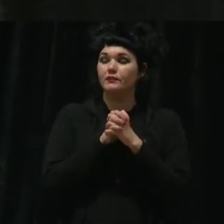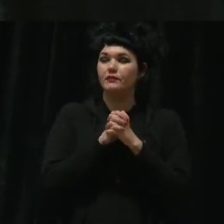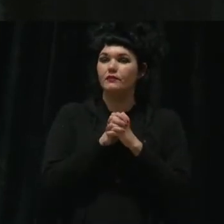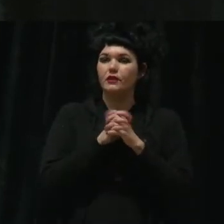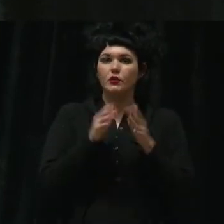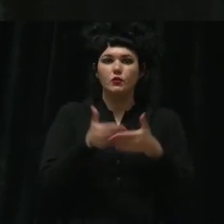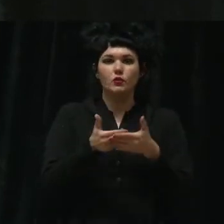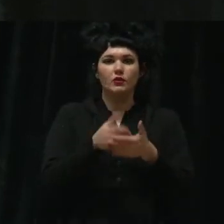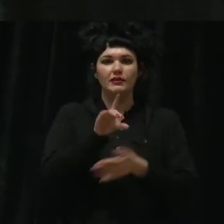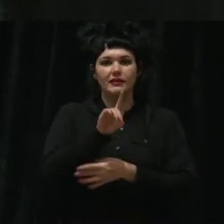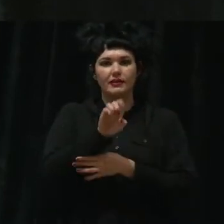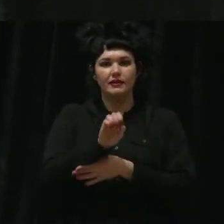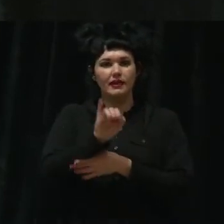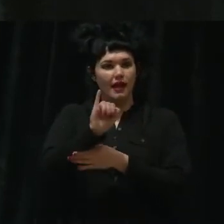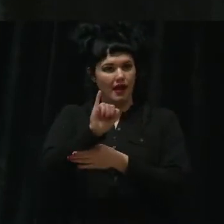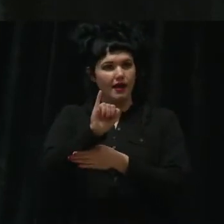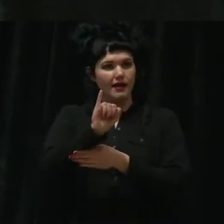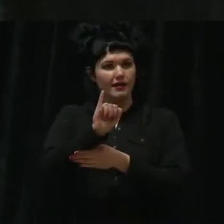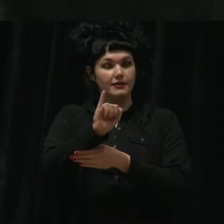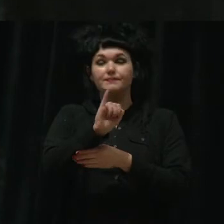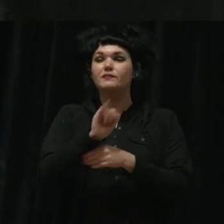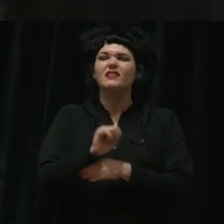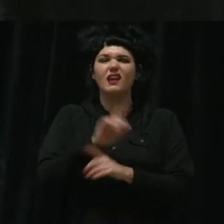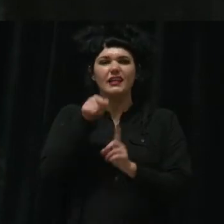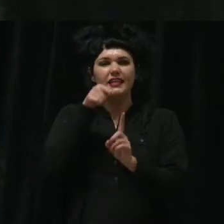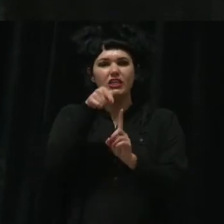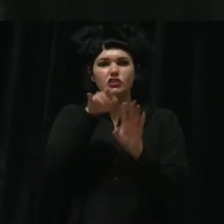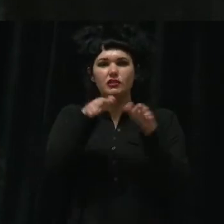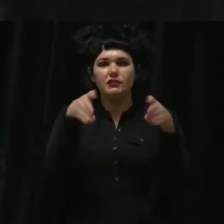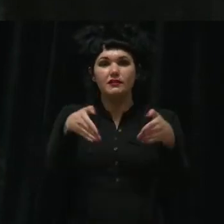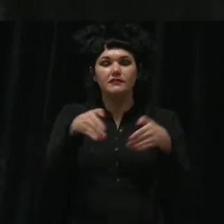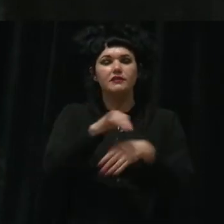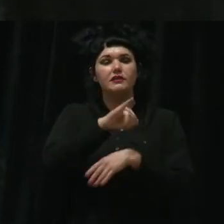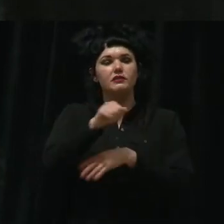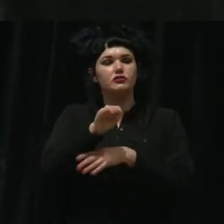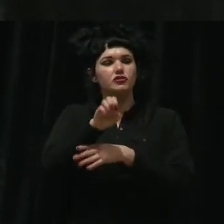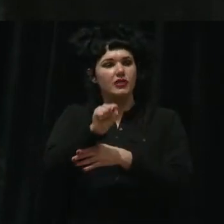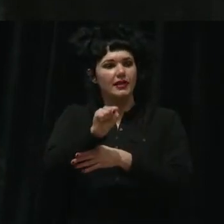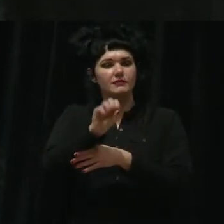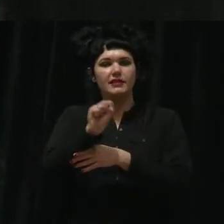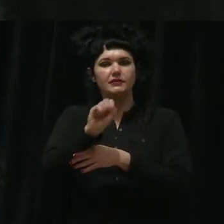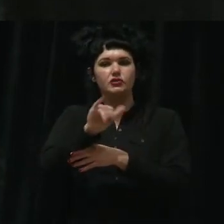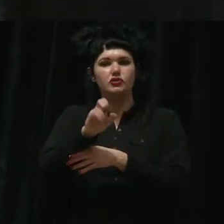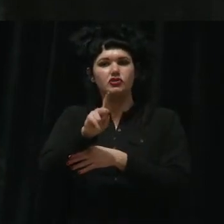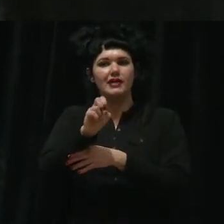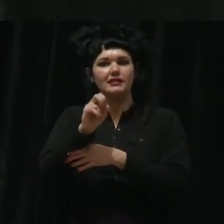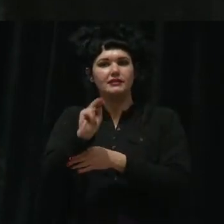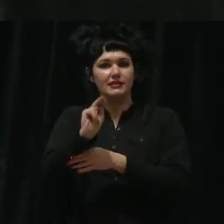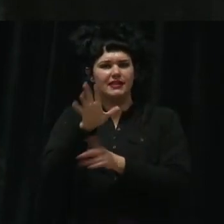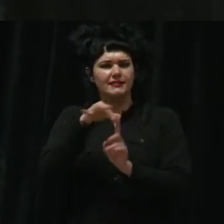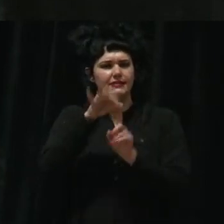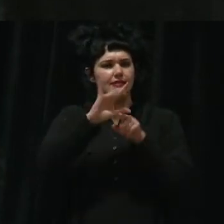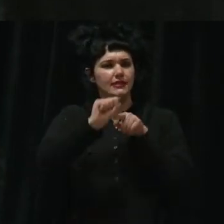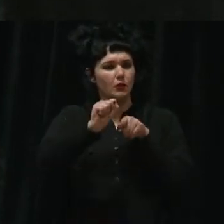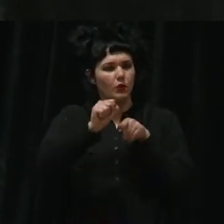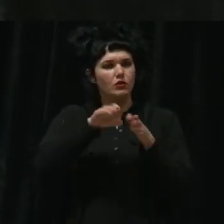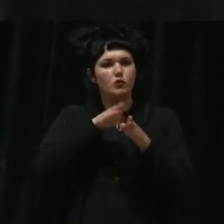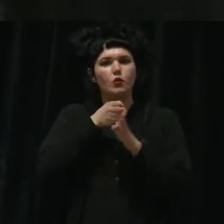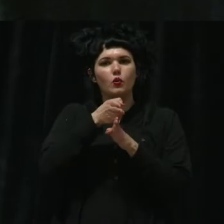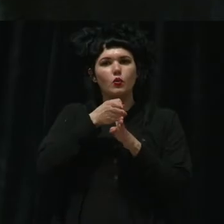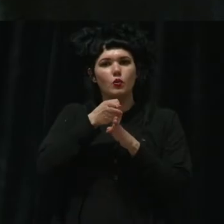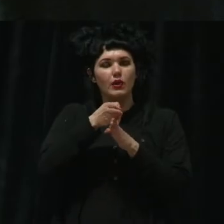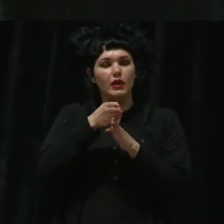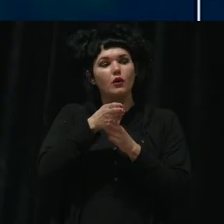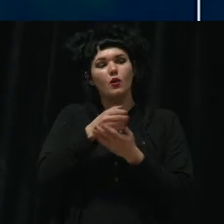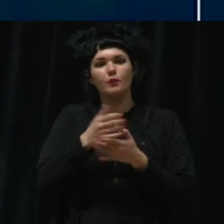new DEI initiatives has been the James S. Jackson Distinguished Career Award for Diversity Scholarship.